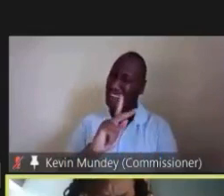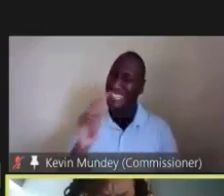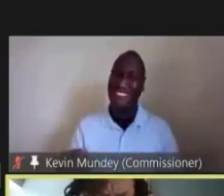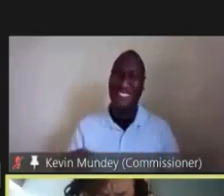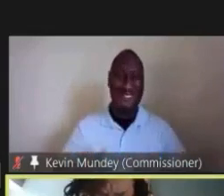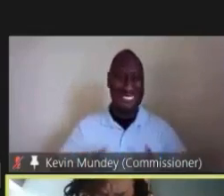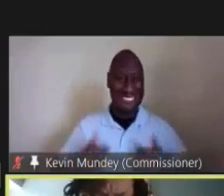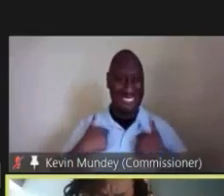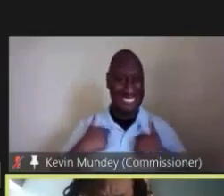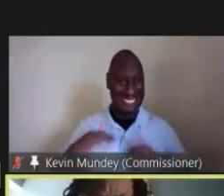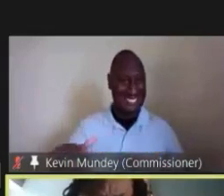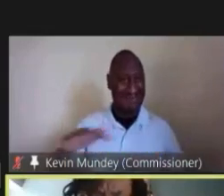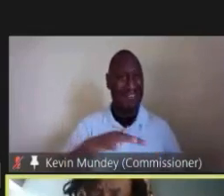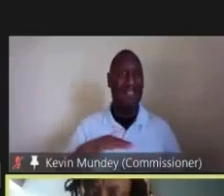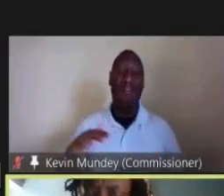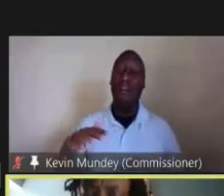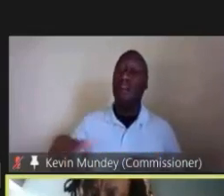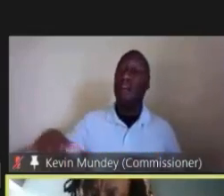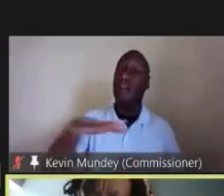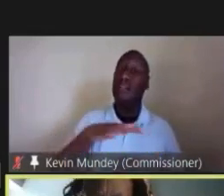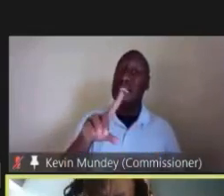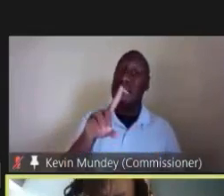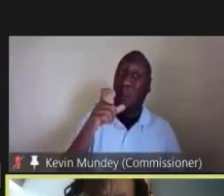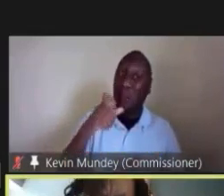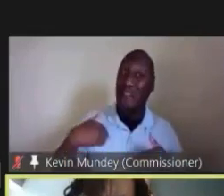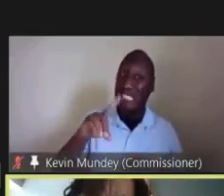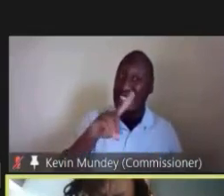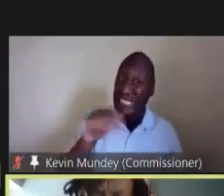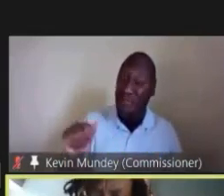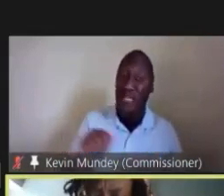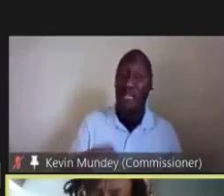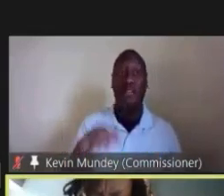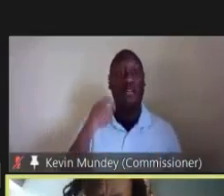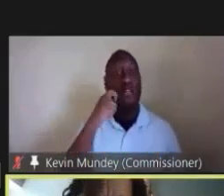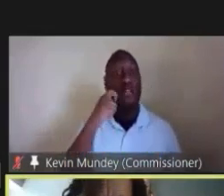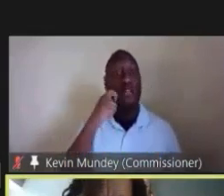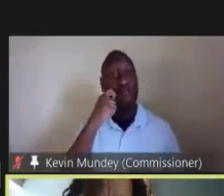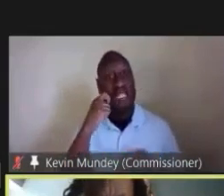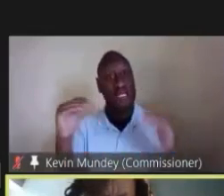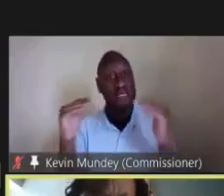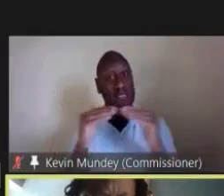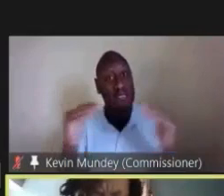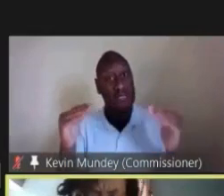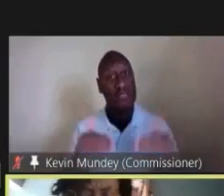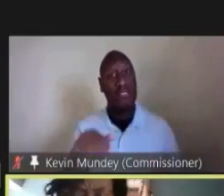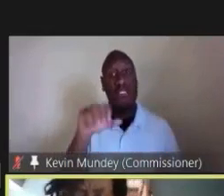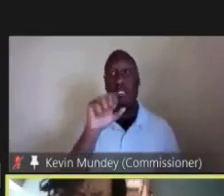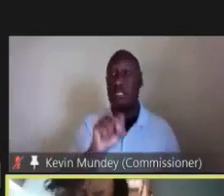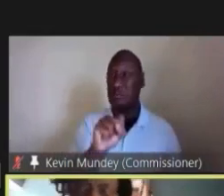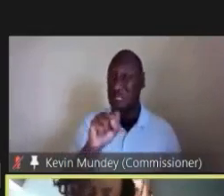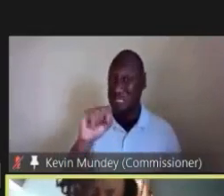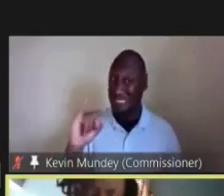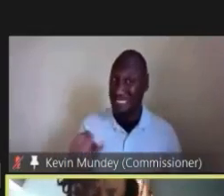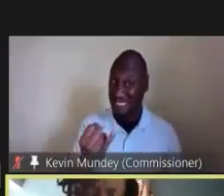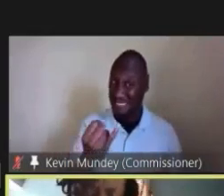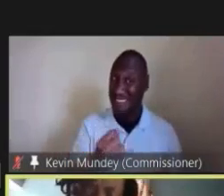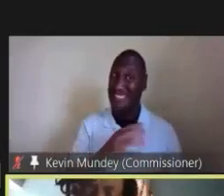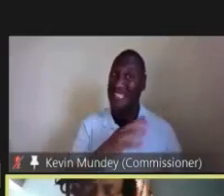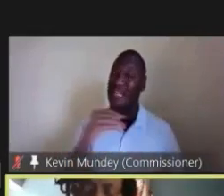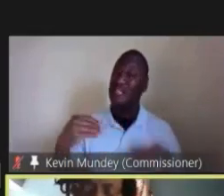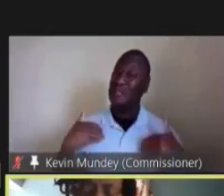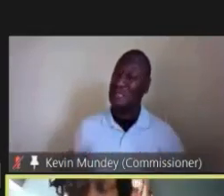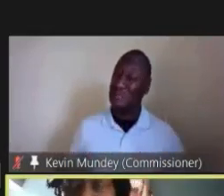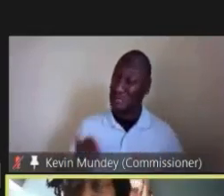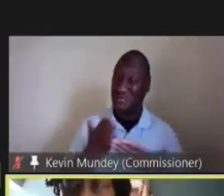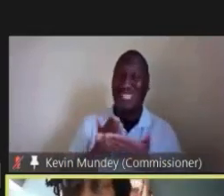As a commissioner, my hope is to make our society a better place for all. To do so,